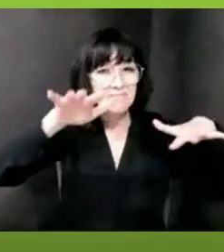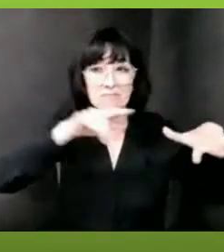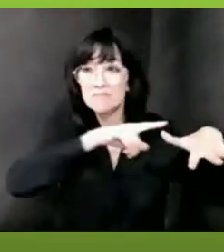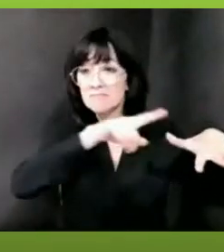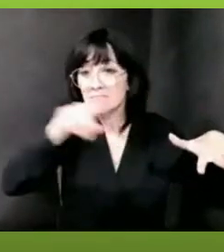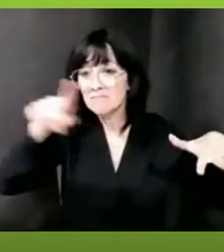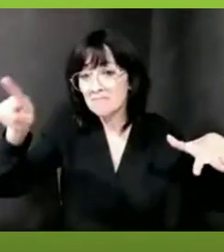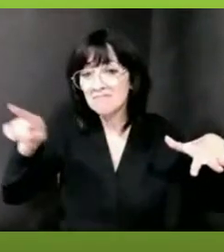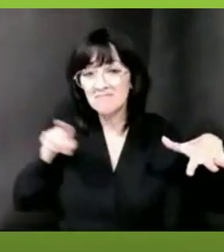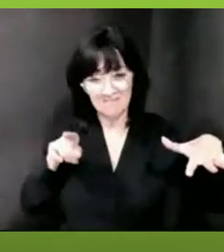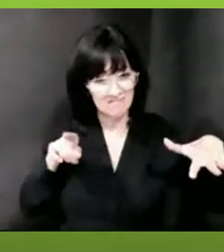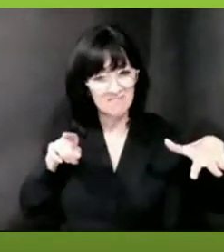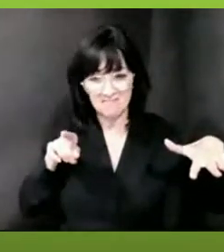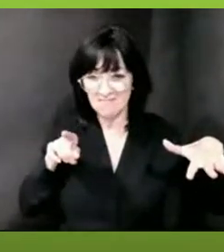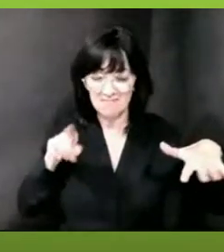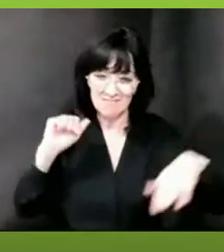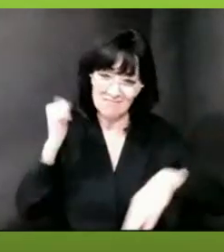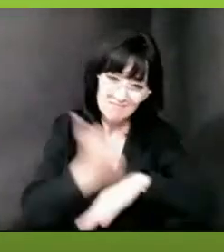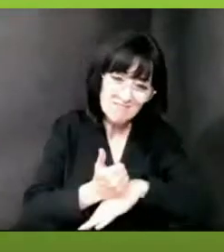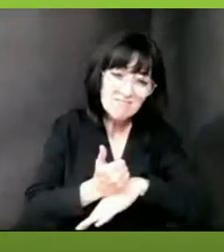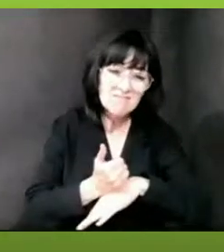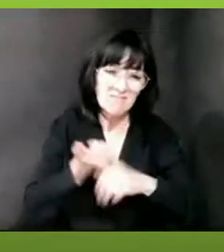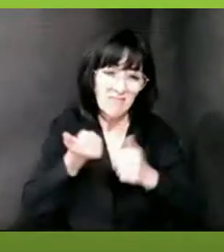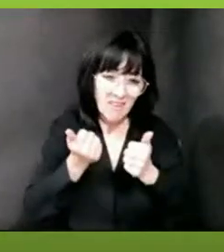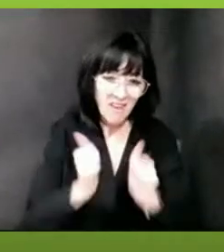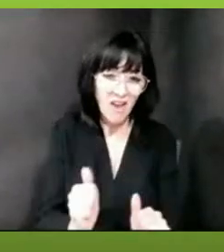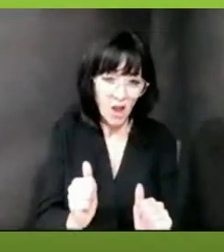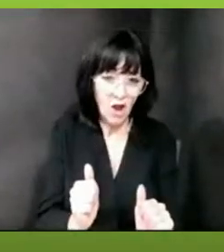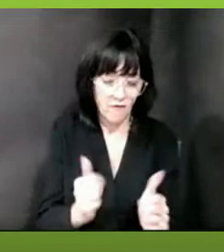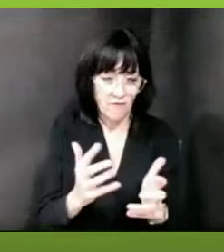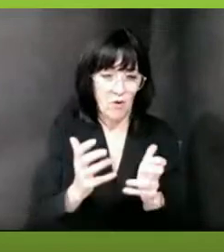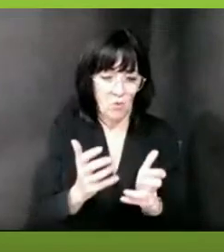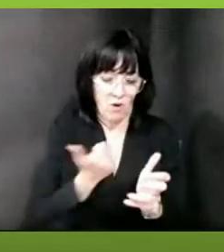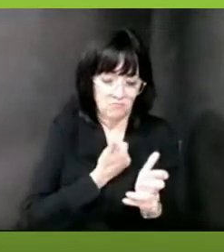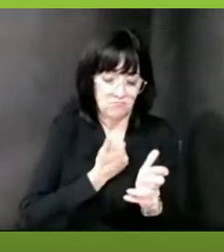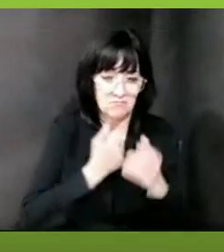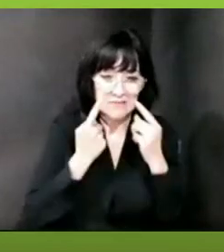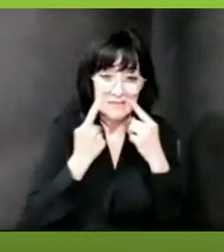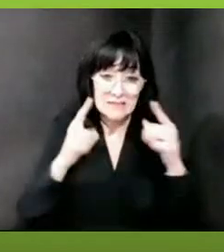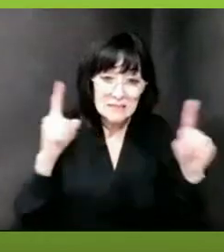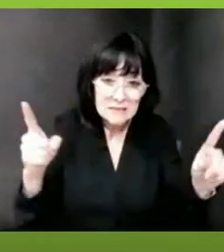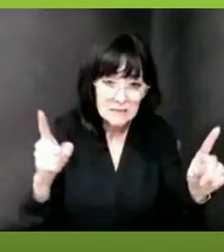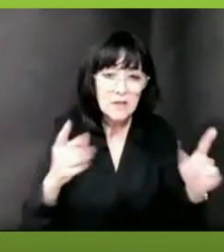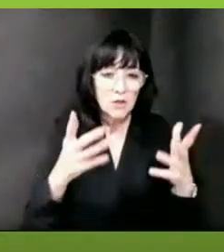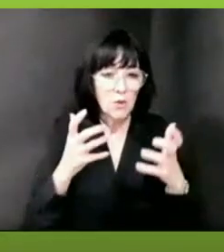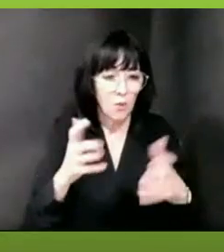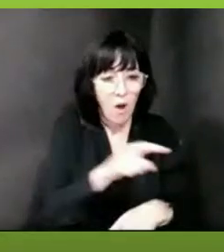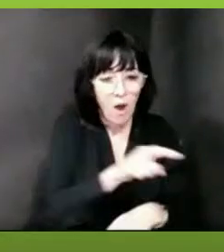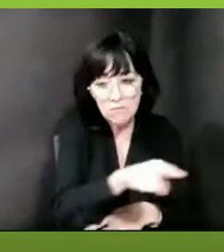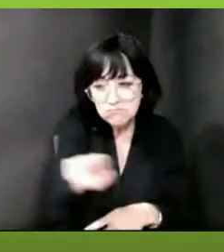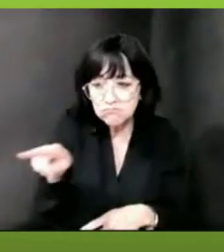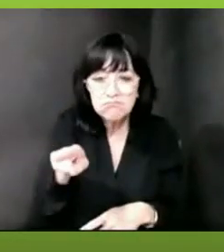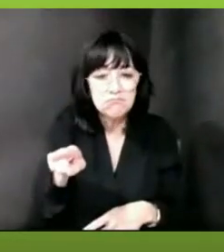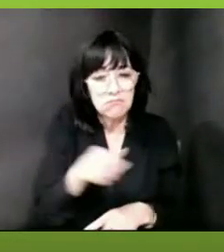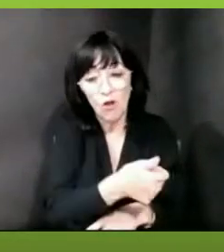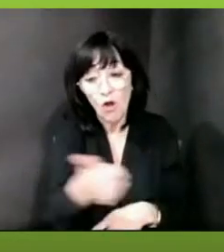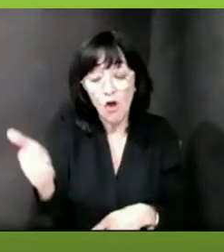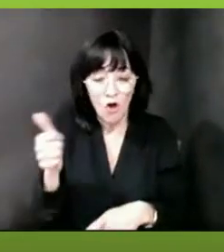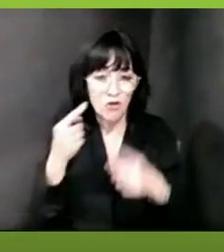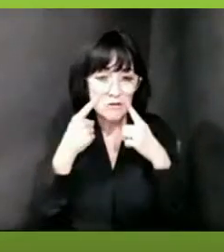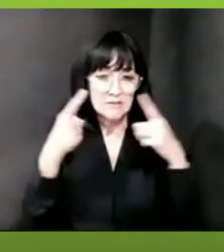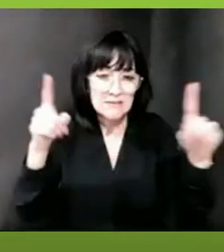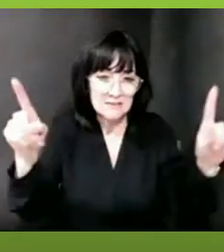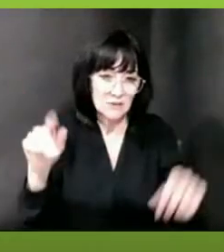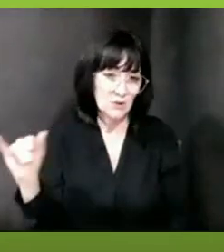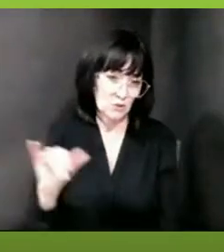they still succeed and that those around them can succeed as well. For example, I'm sure if anyone has a